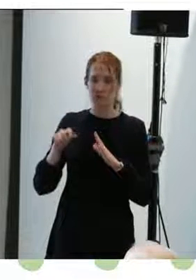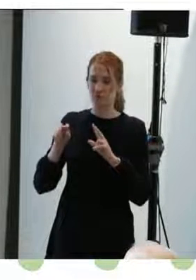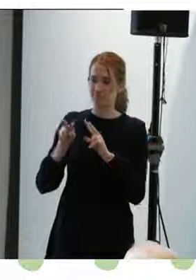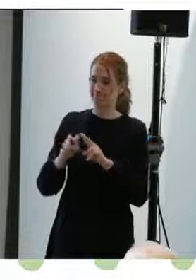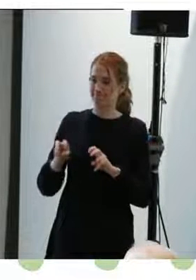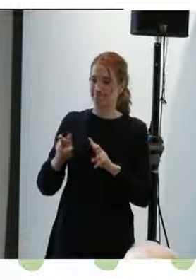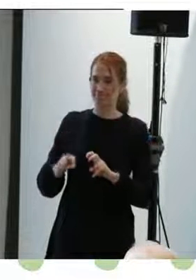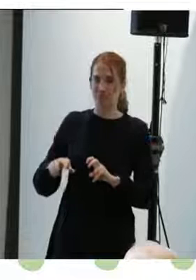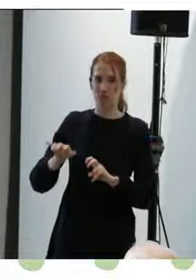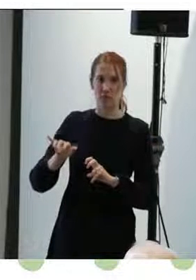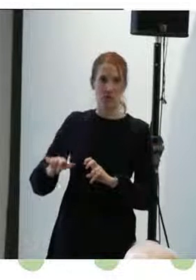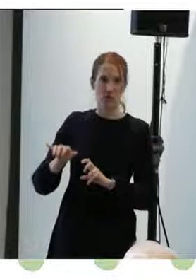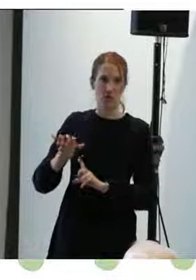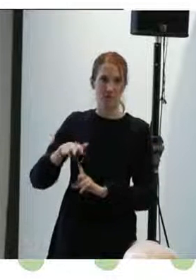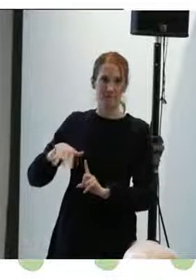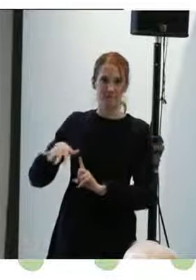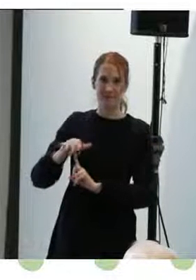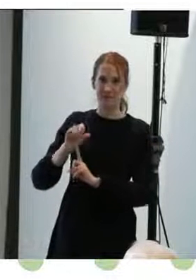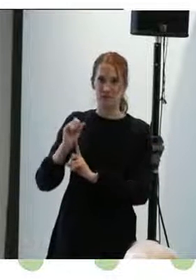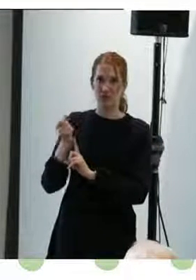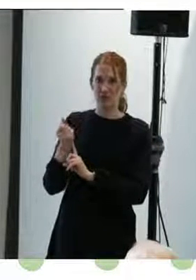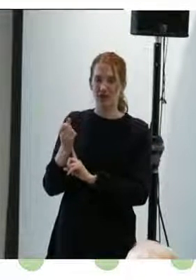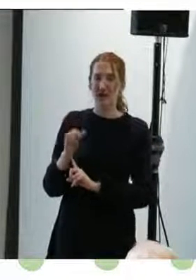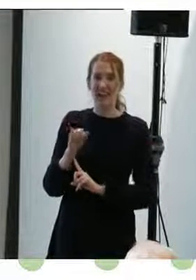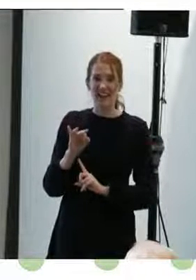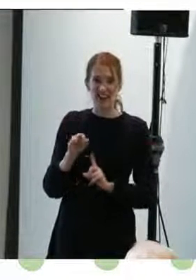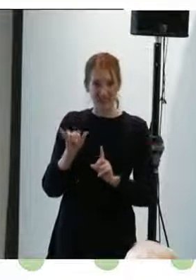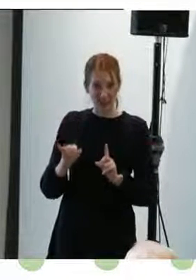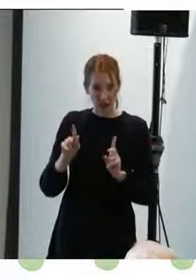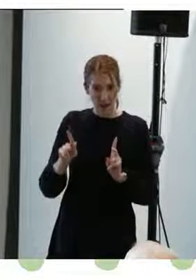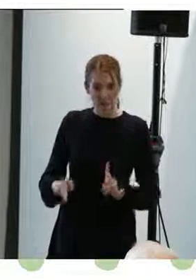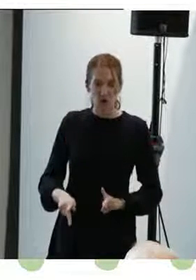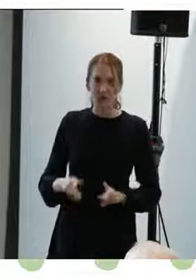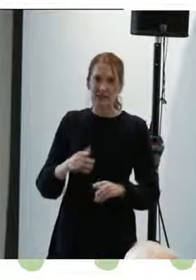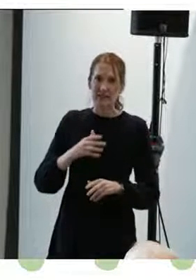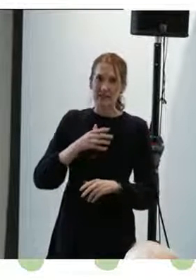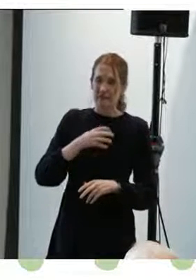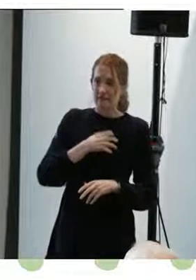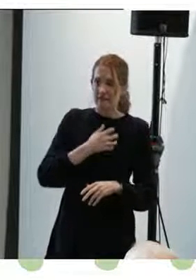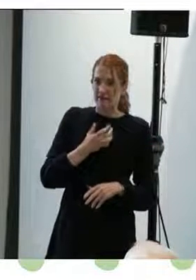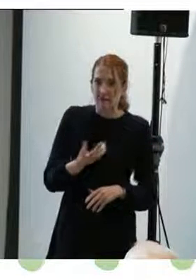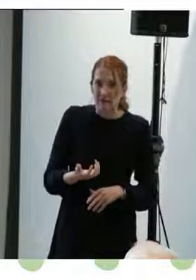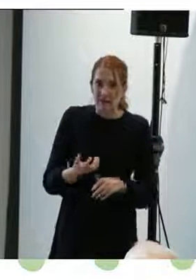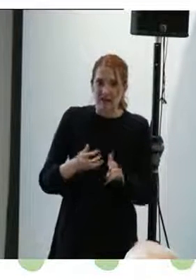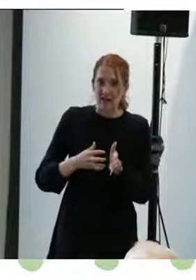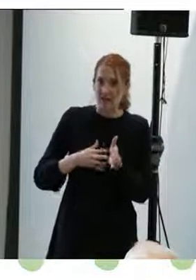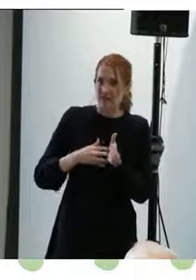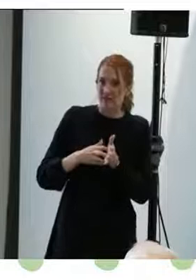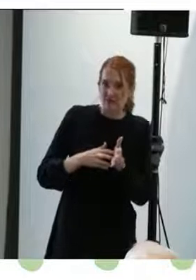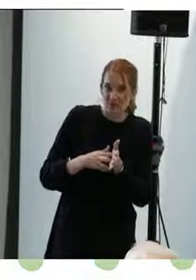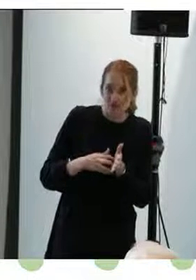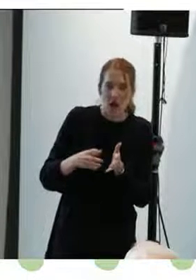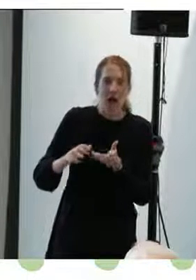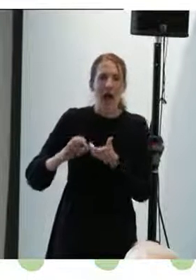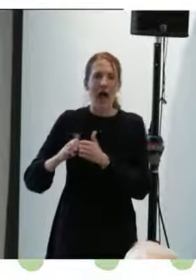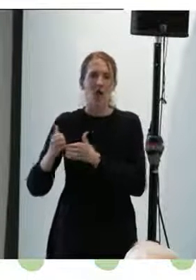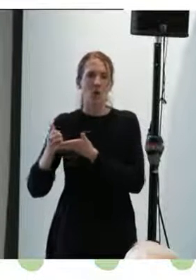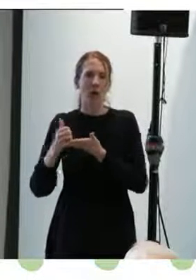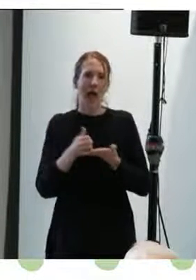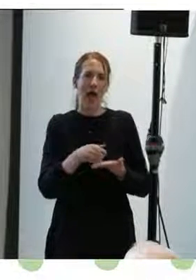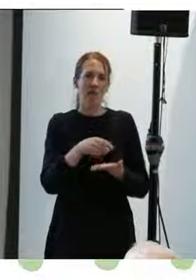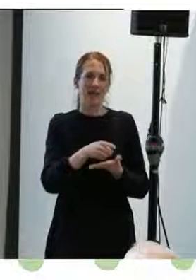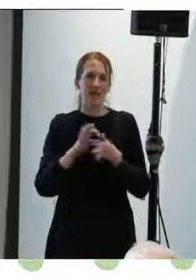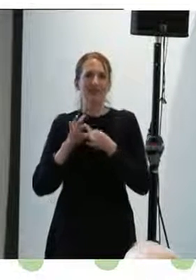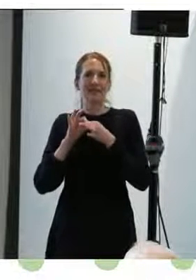and if you're with someone who's in a vulnerable position, like what can you do that might connect them to social services in a way that doesn't make them feel